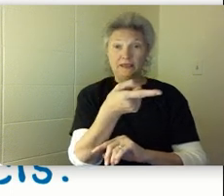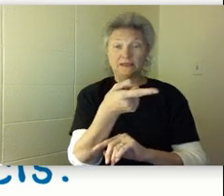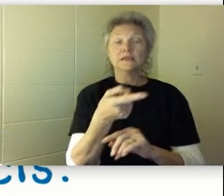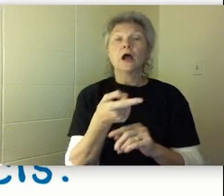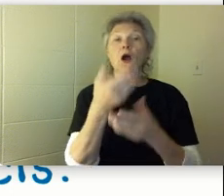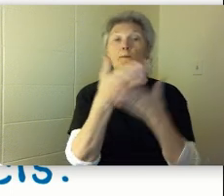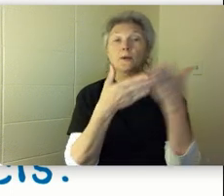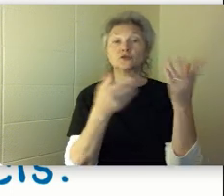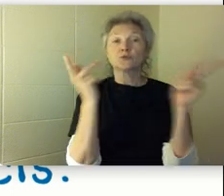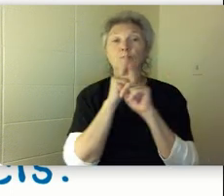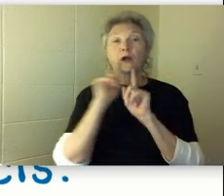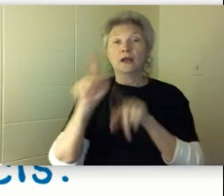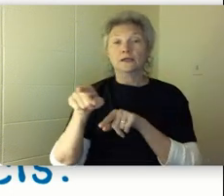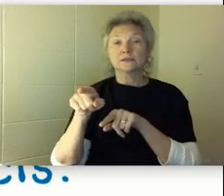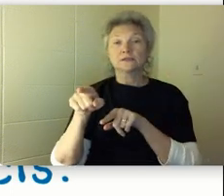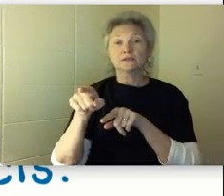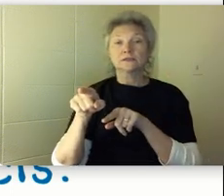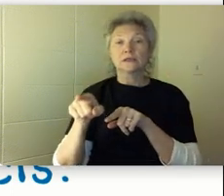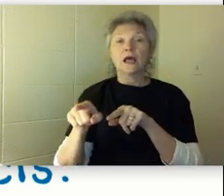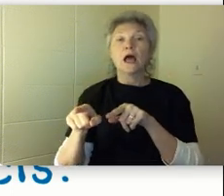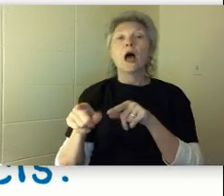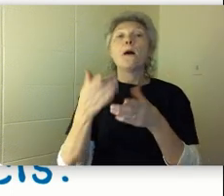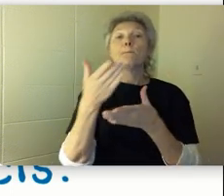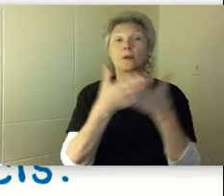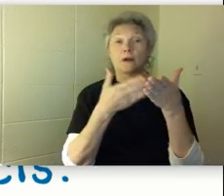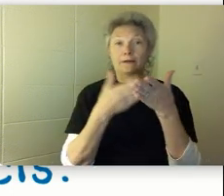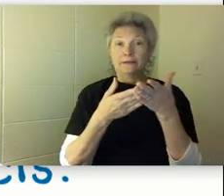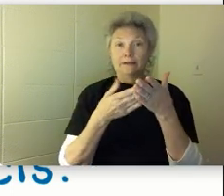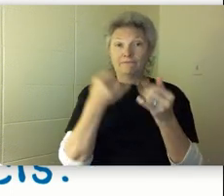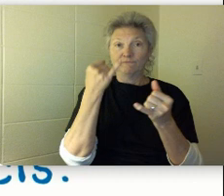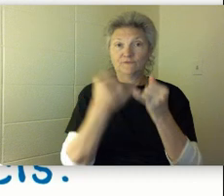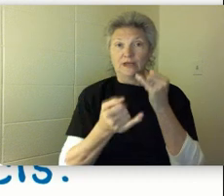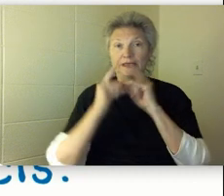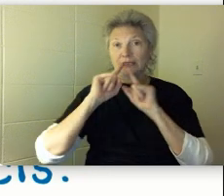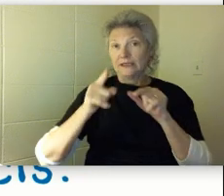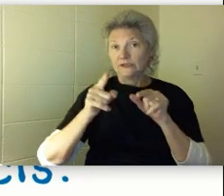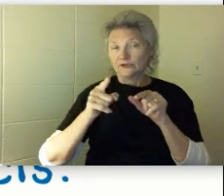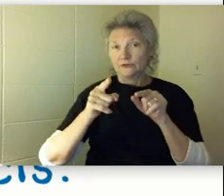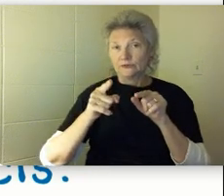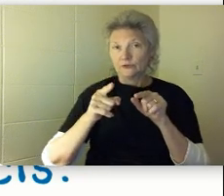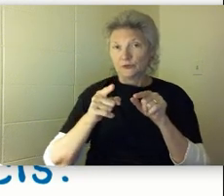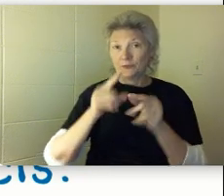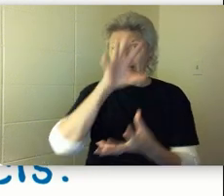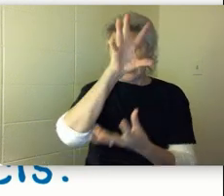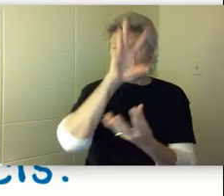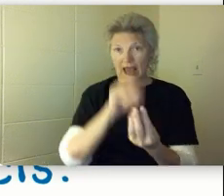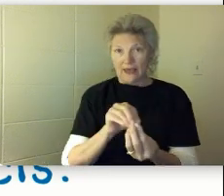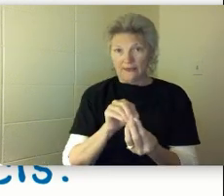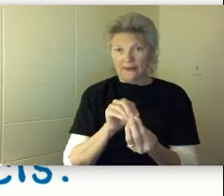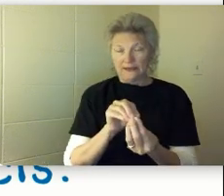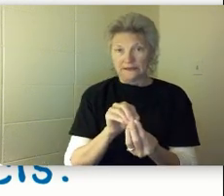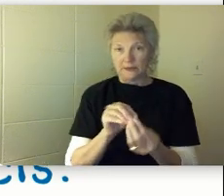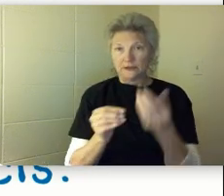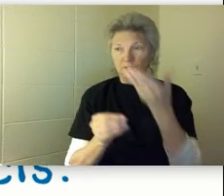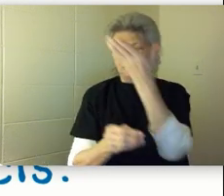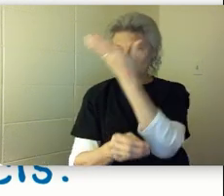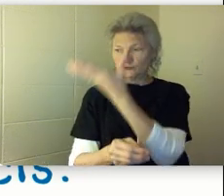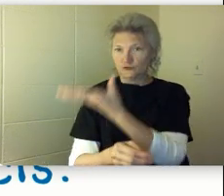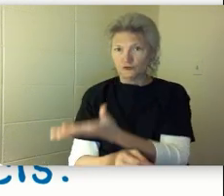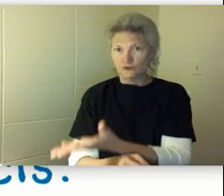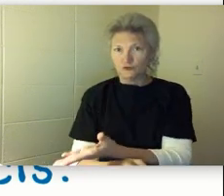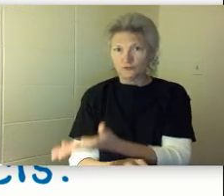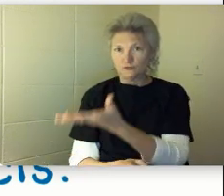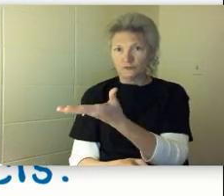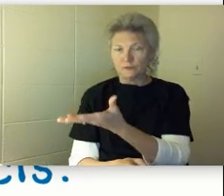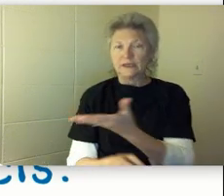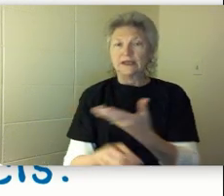our partial products, are part of the final answer. So we must add these parts together to get the